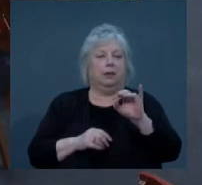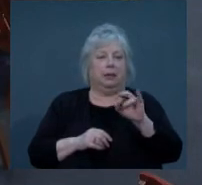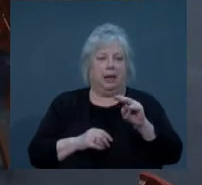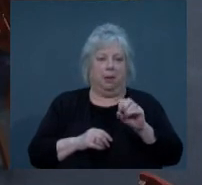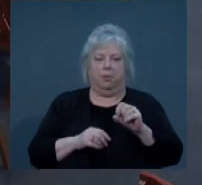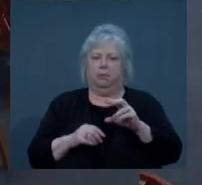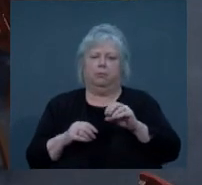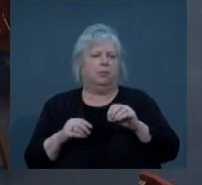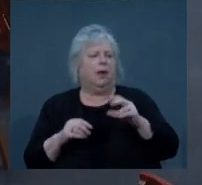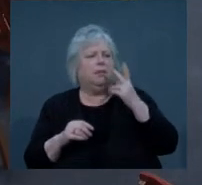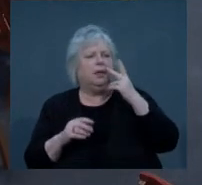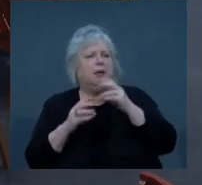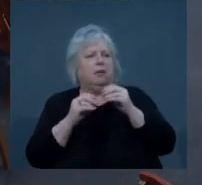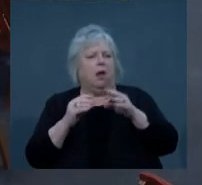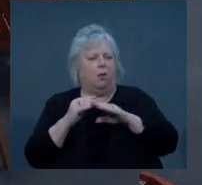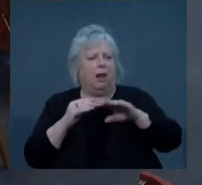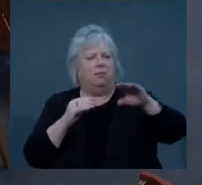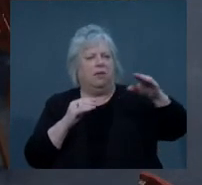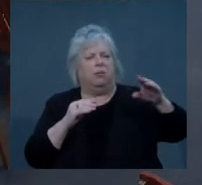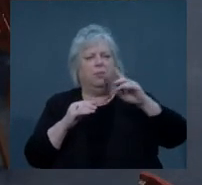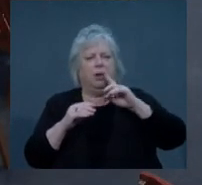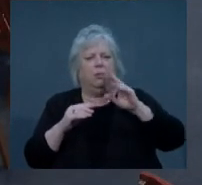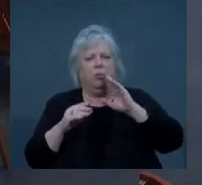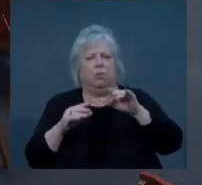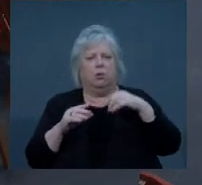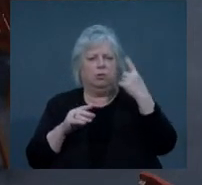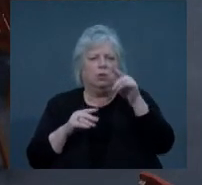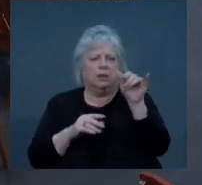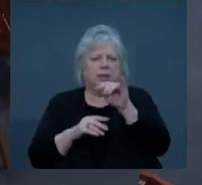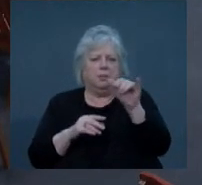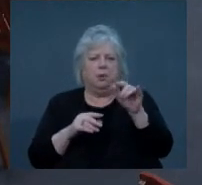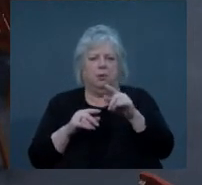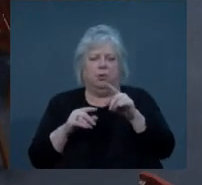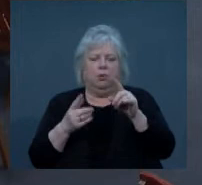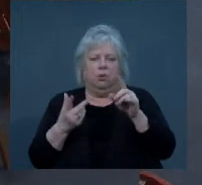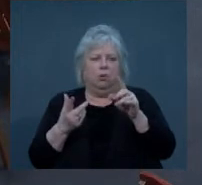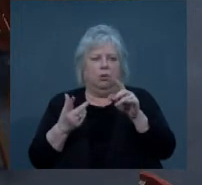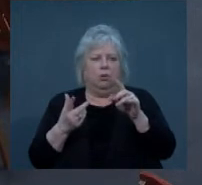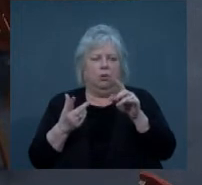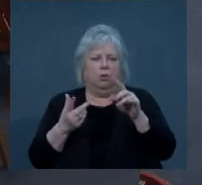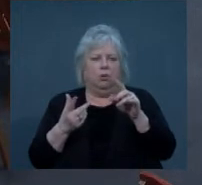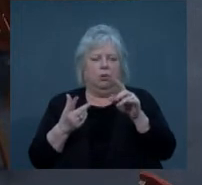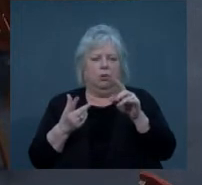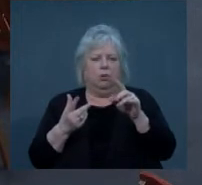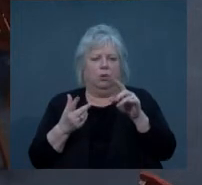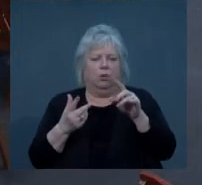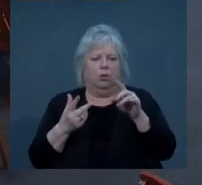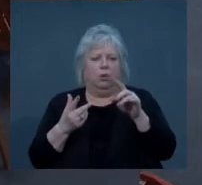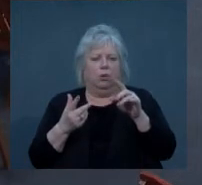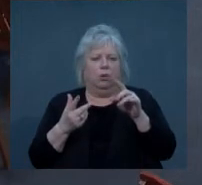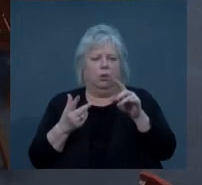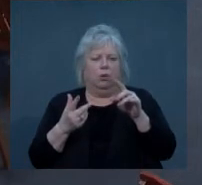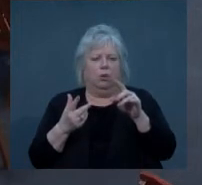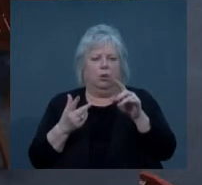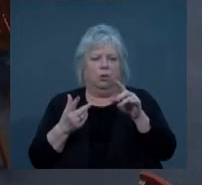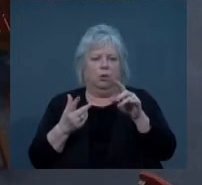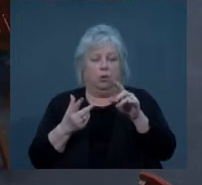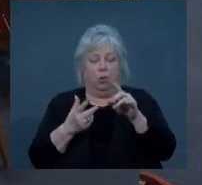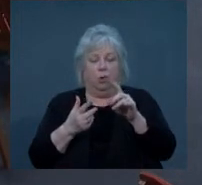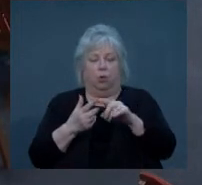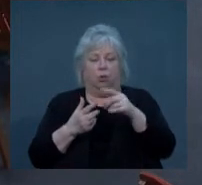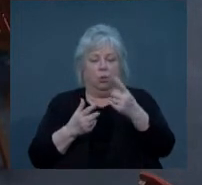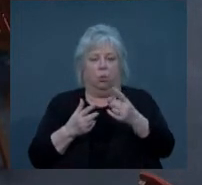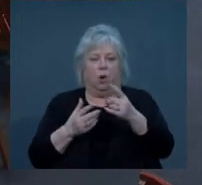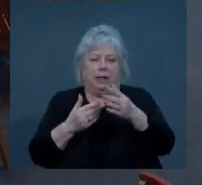will it be similar to the way the parking, speaking to Ms. Bell's point of no parking lot's beautiful? Well, you know, the one that's around the Capitol